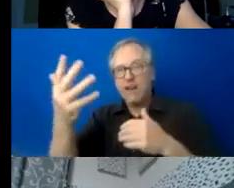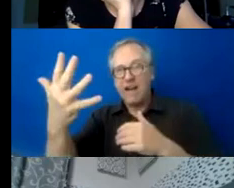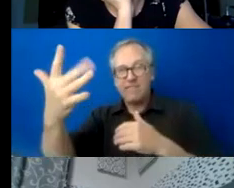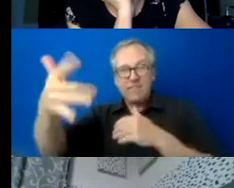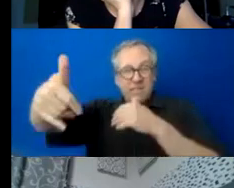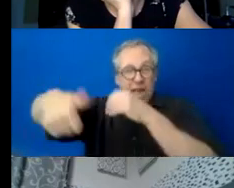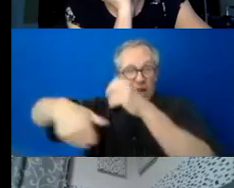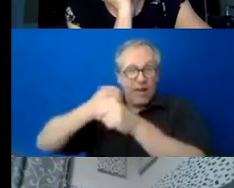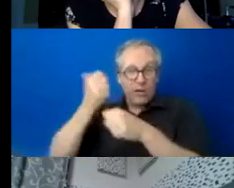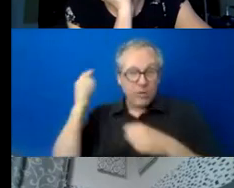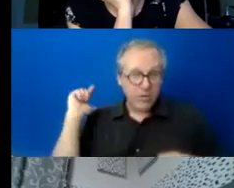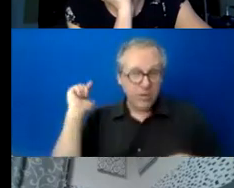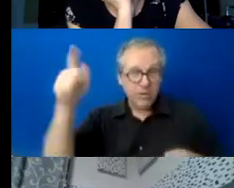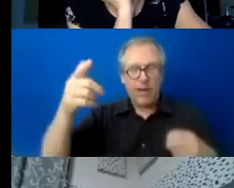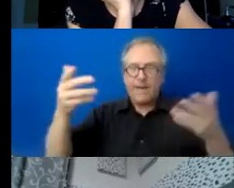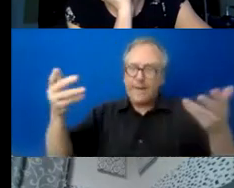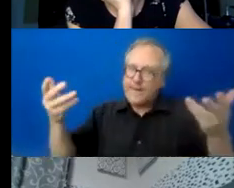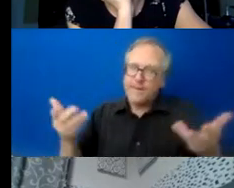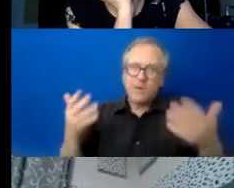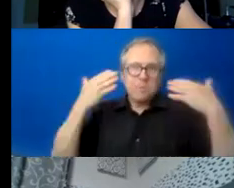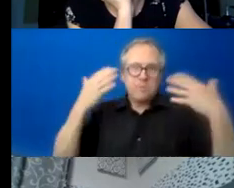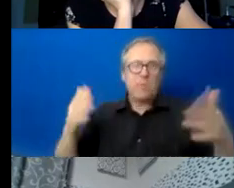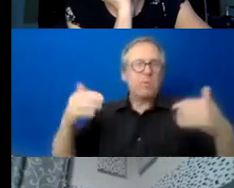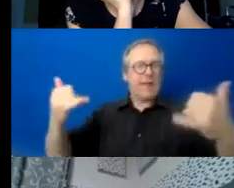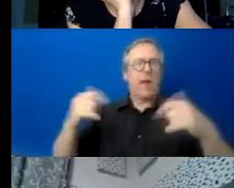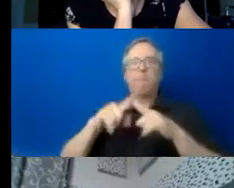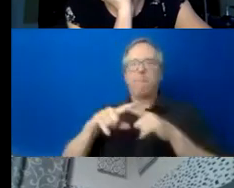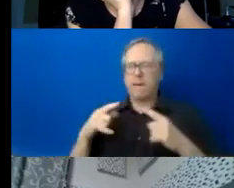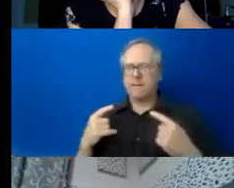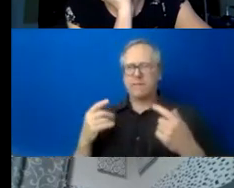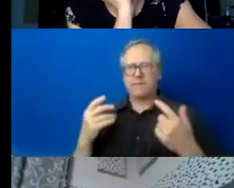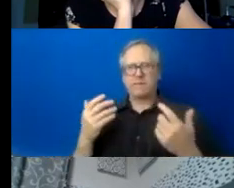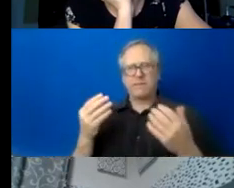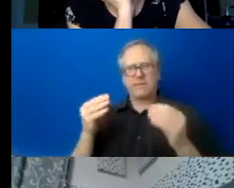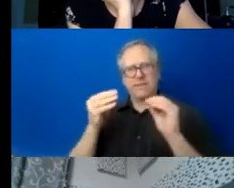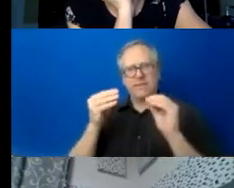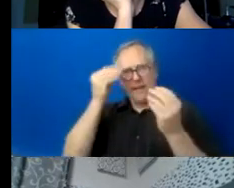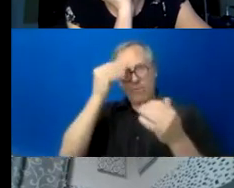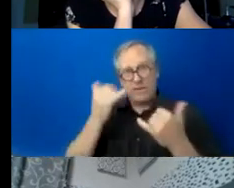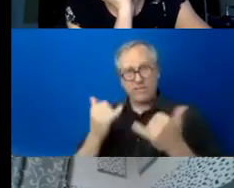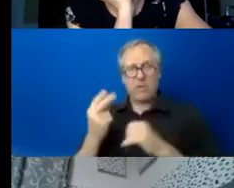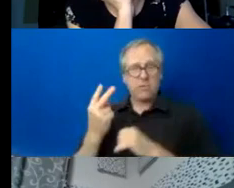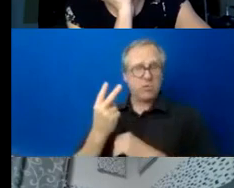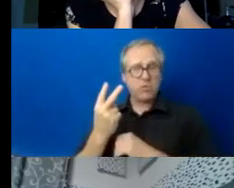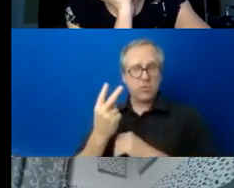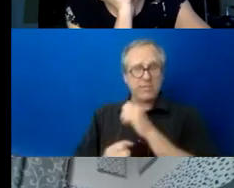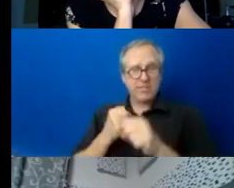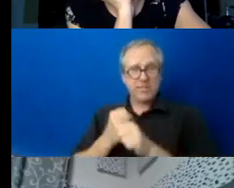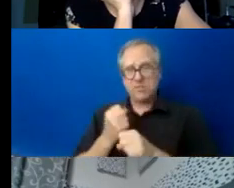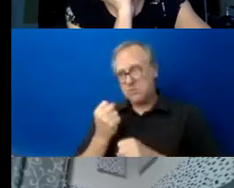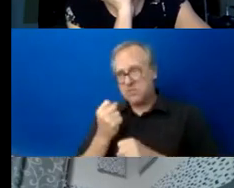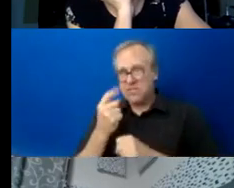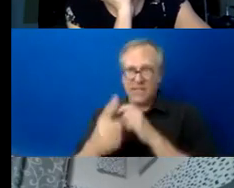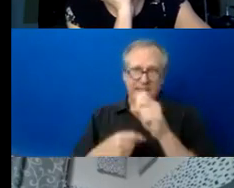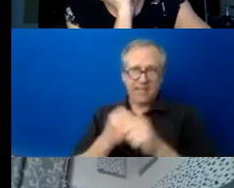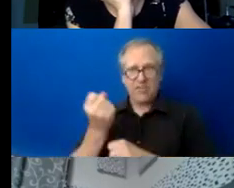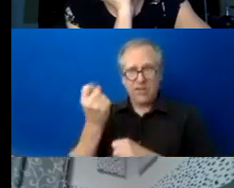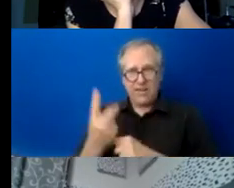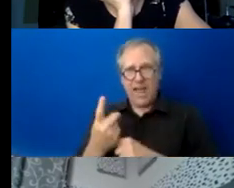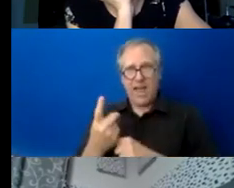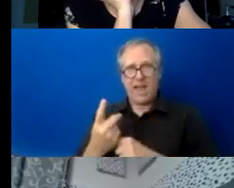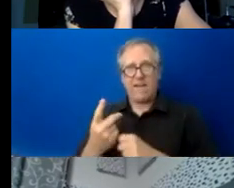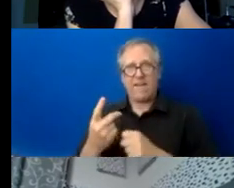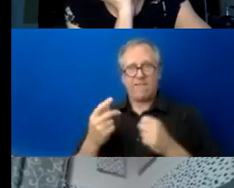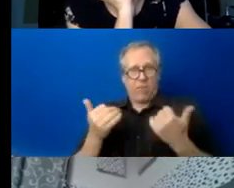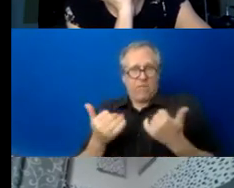this moment in time. What the data we have is like almost 2 years old for like some of or a year and a half old for the vaccines